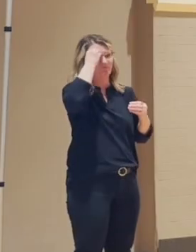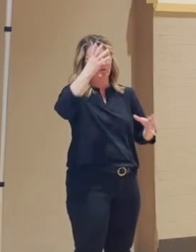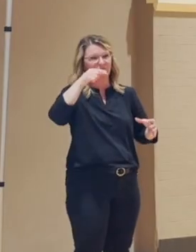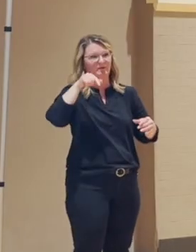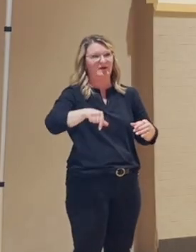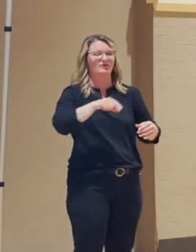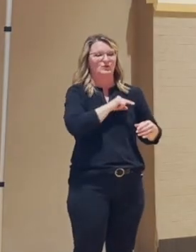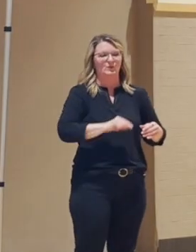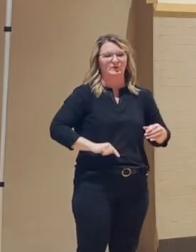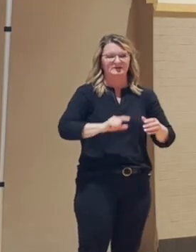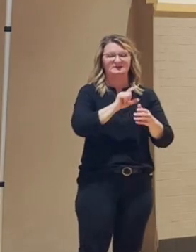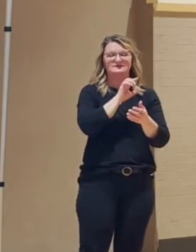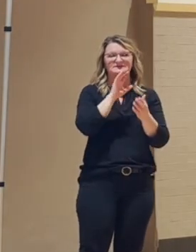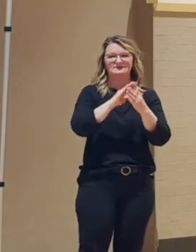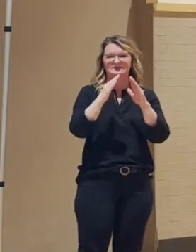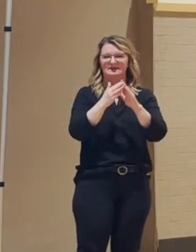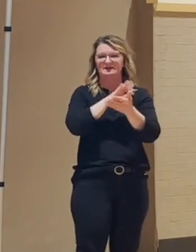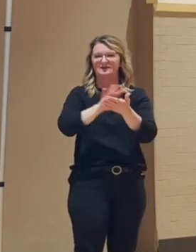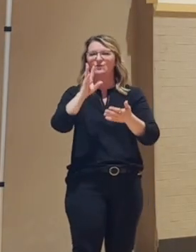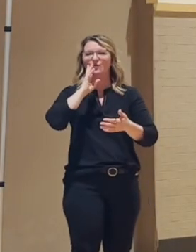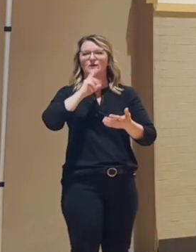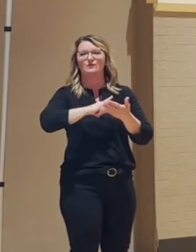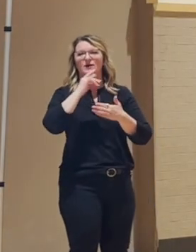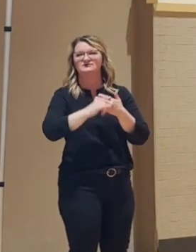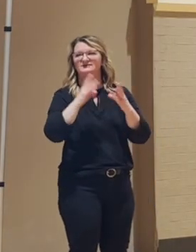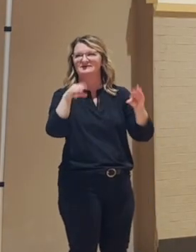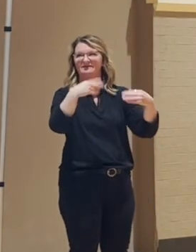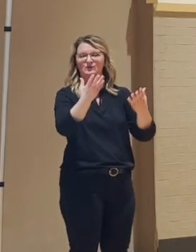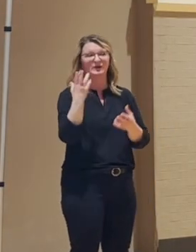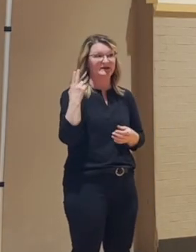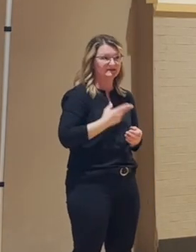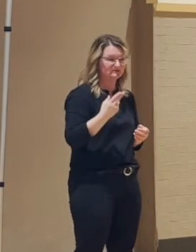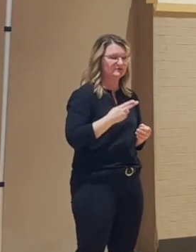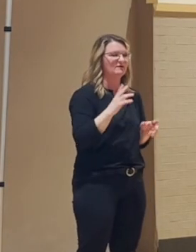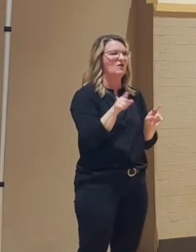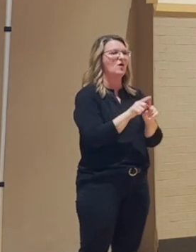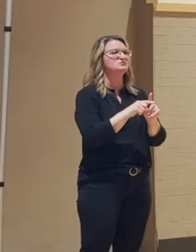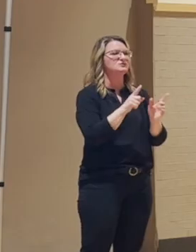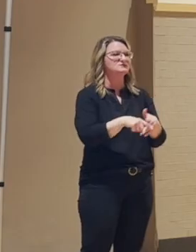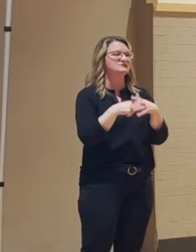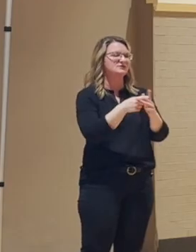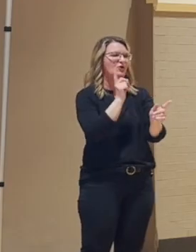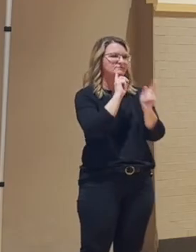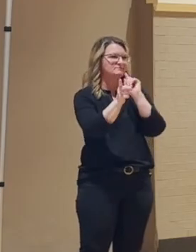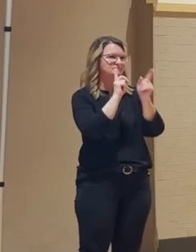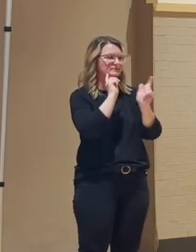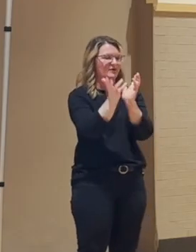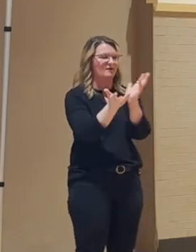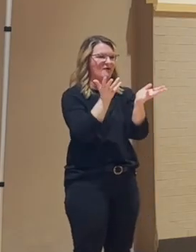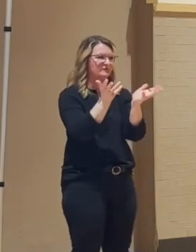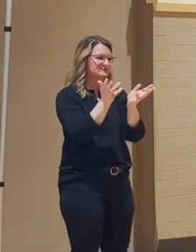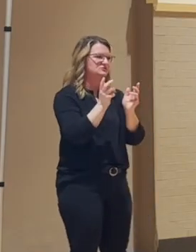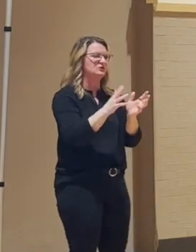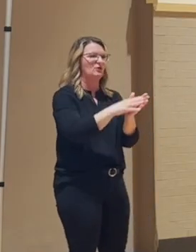Waters Project, not to just give you some history, but to also have some conversation and dialogue and to